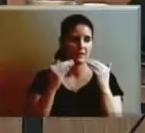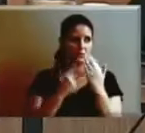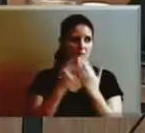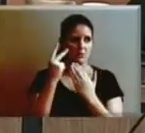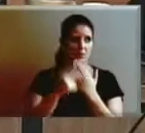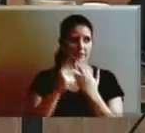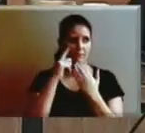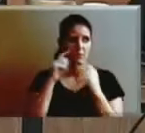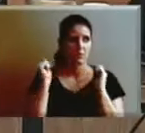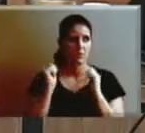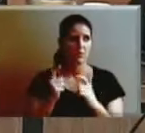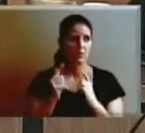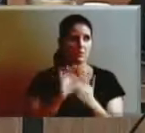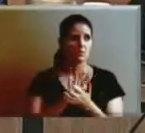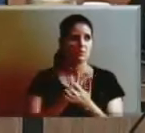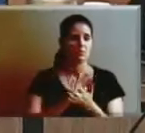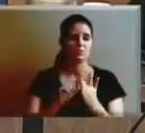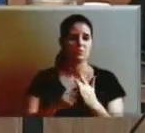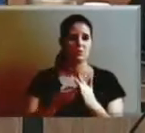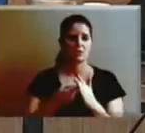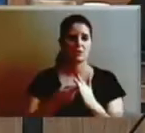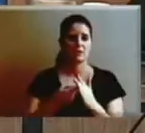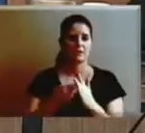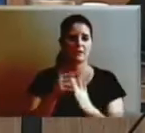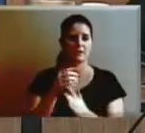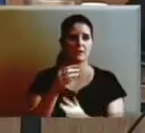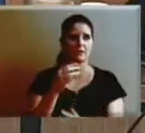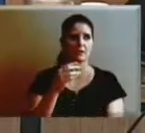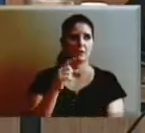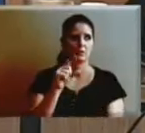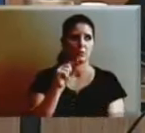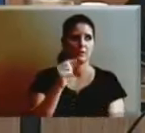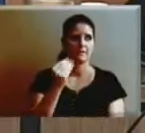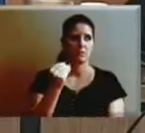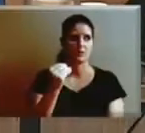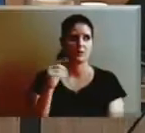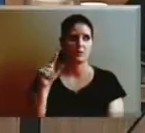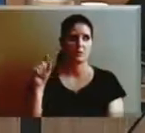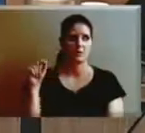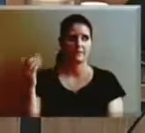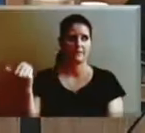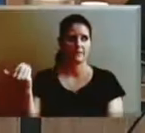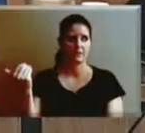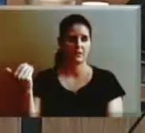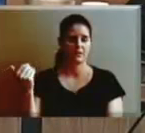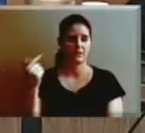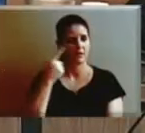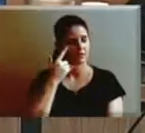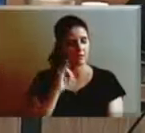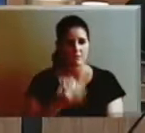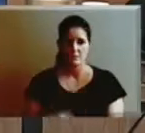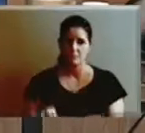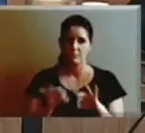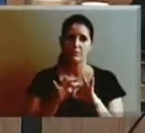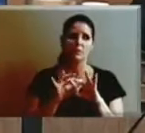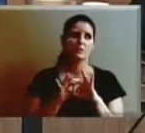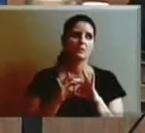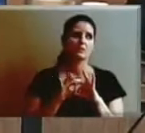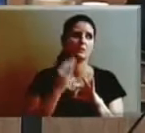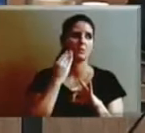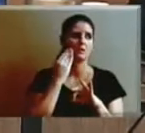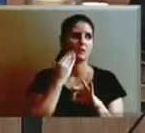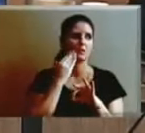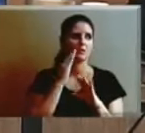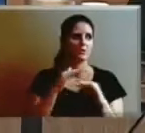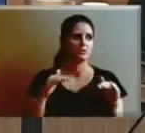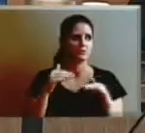the year 14-15, school year 14-15, and I think that's a really important step, because we know that there are children in